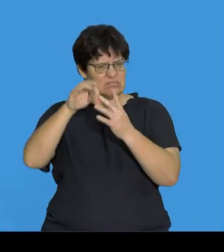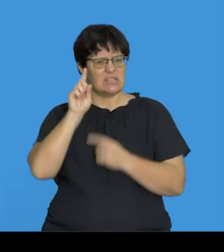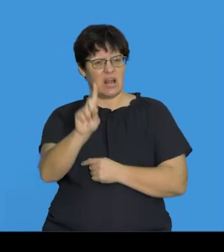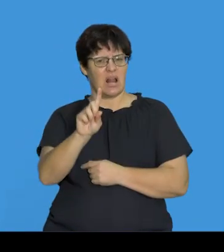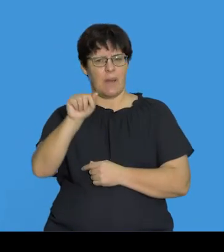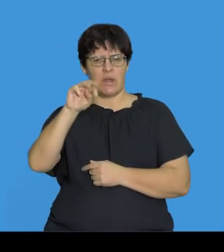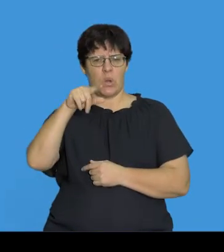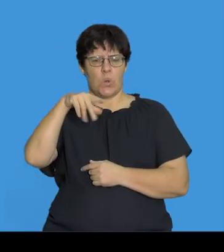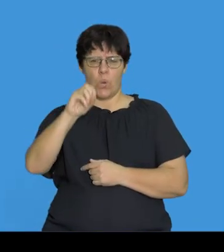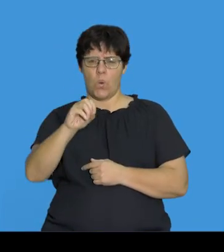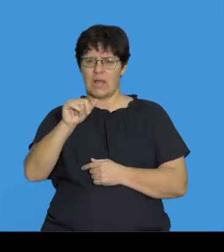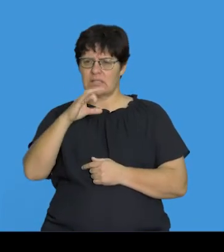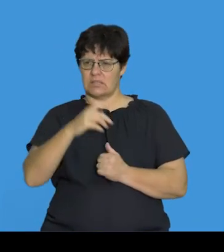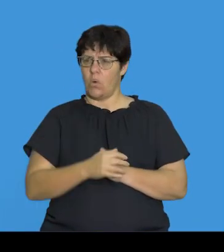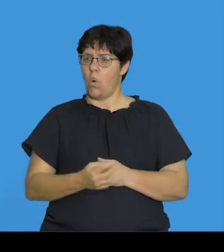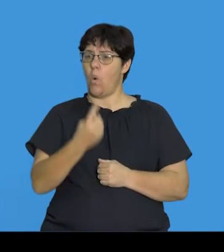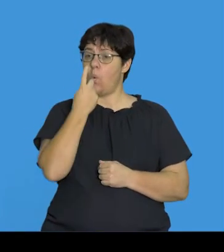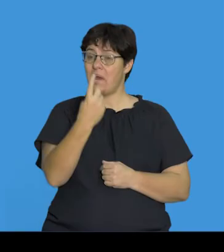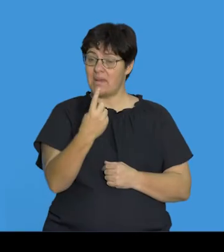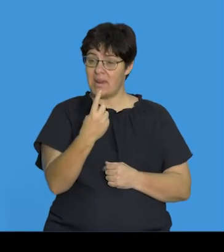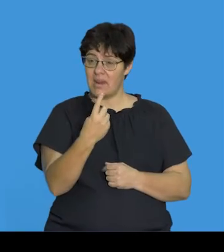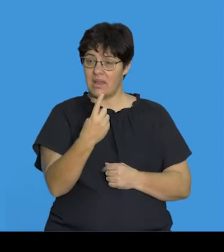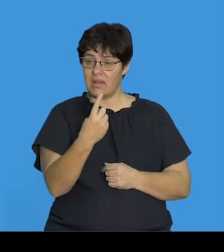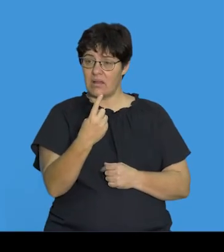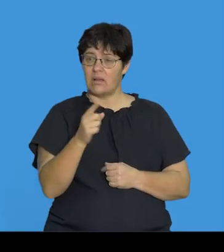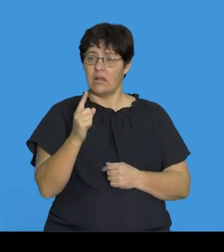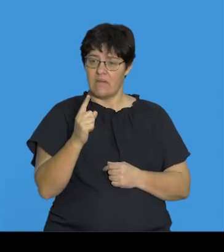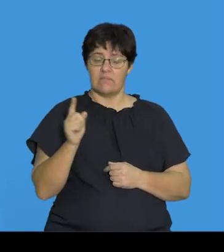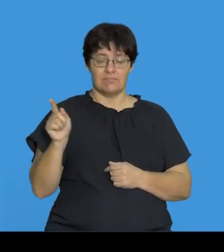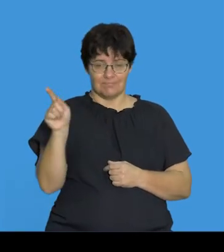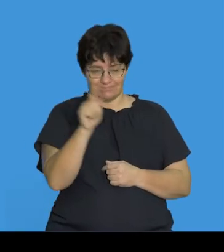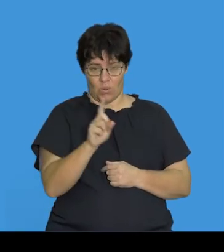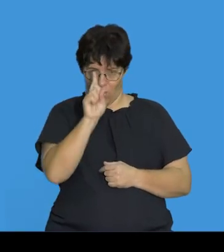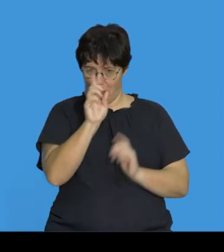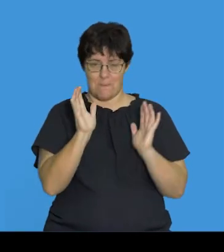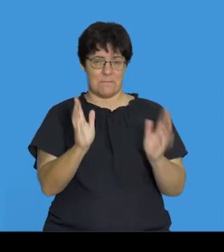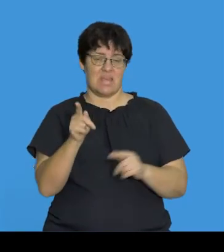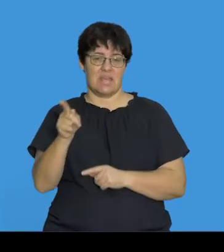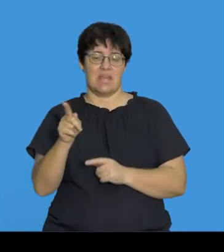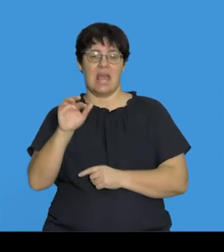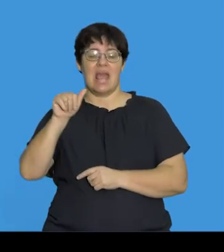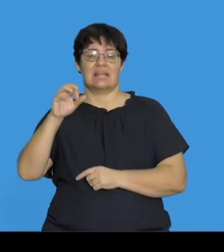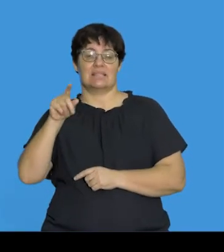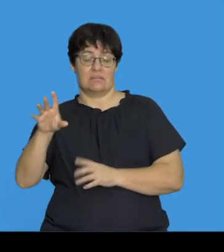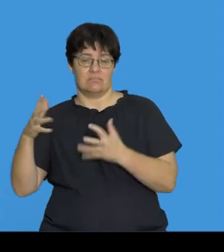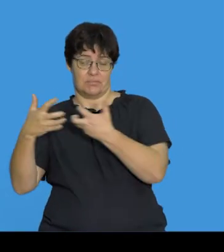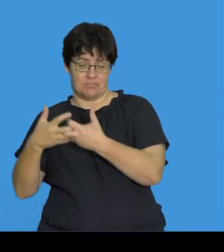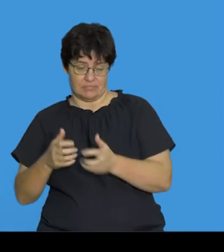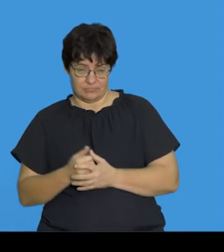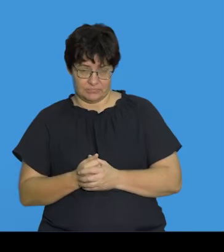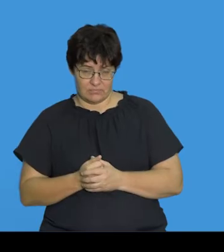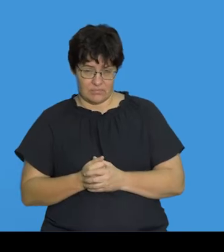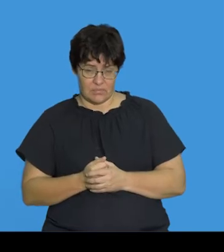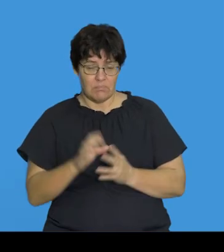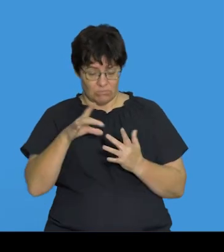amino acid coded for by a single codon. So this codon table is